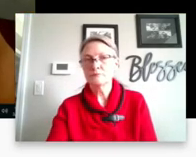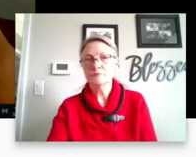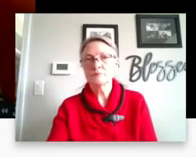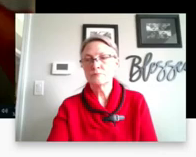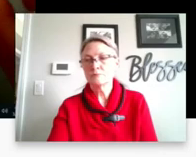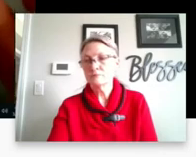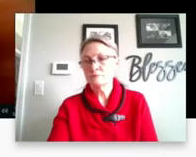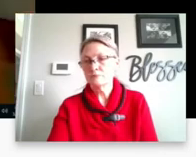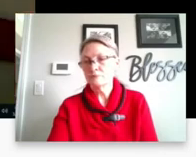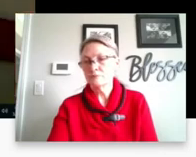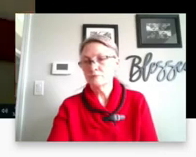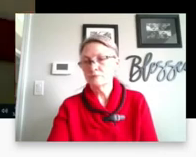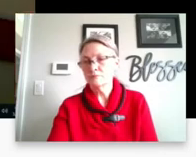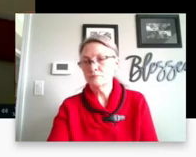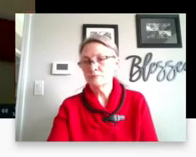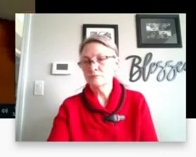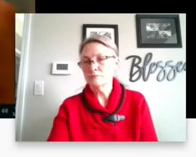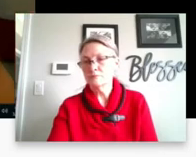Let's see here.